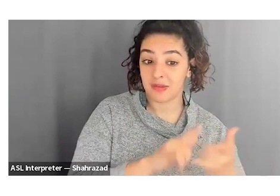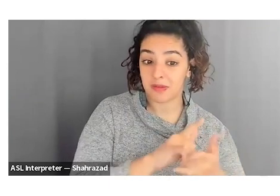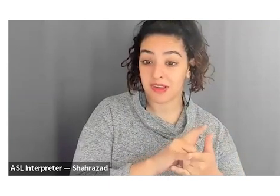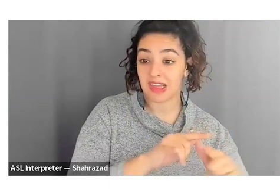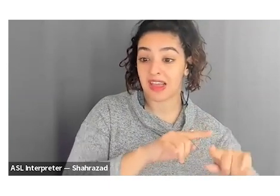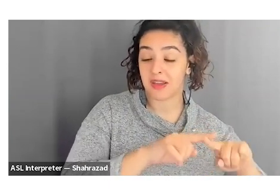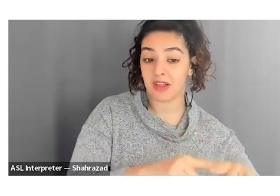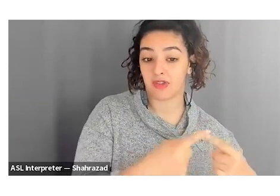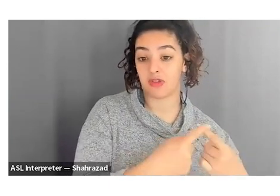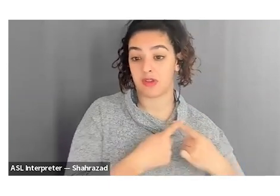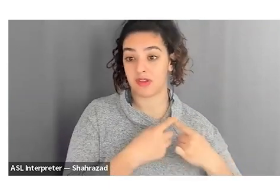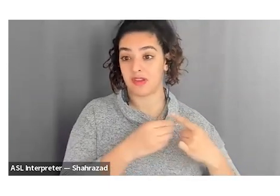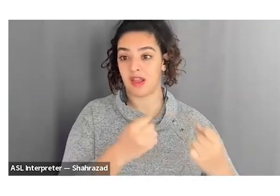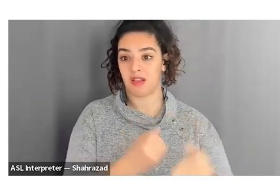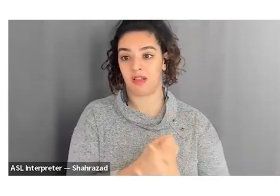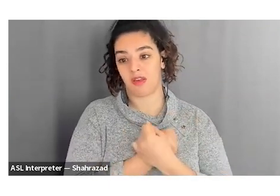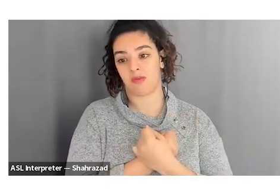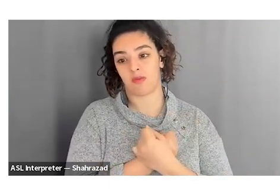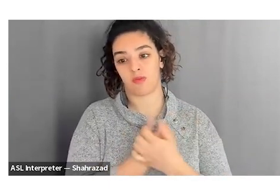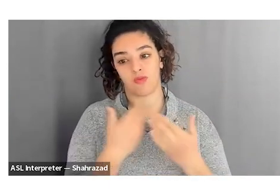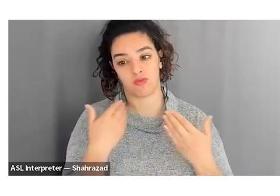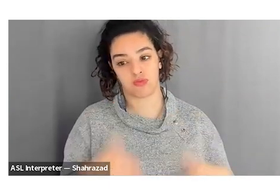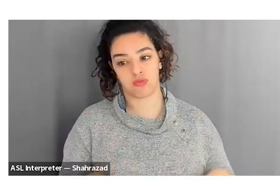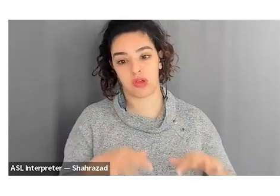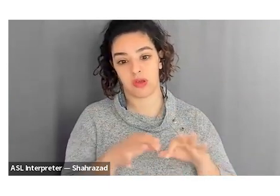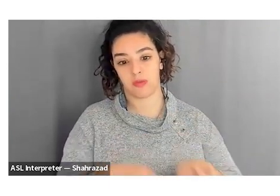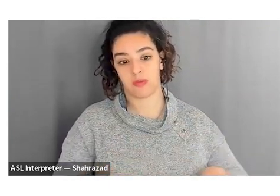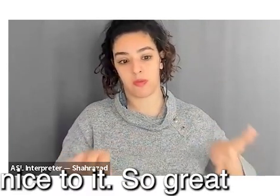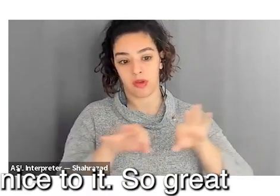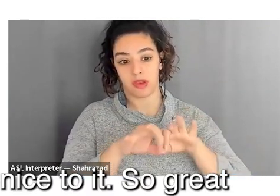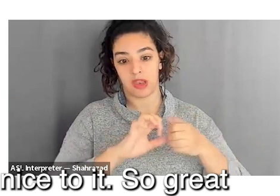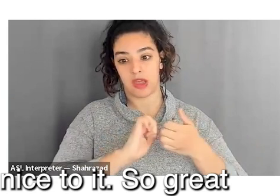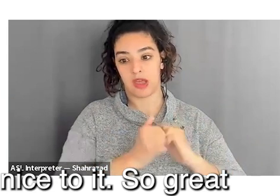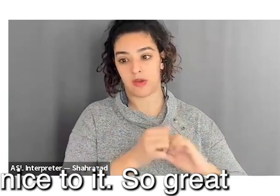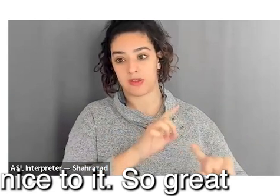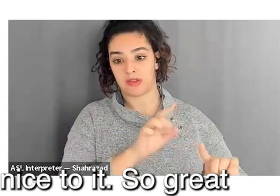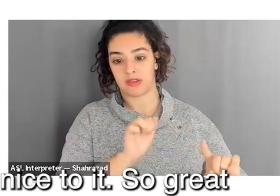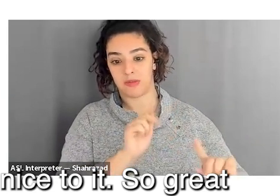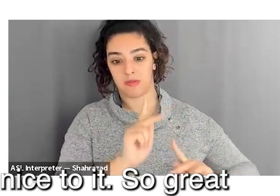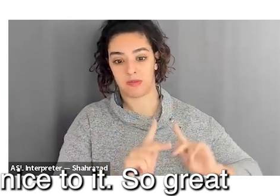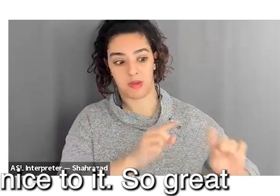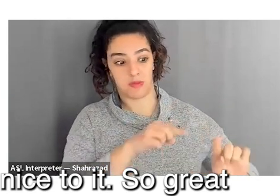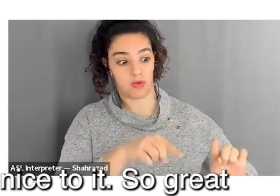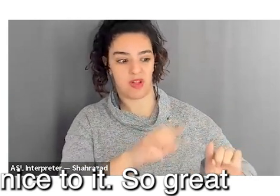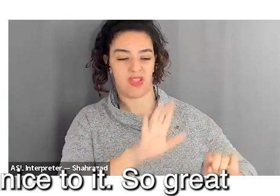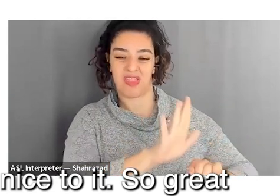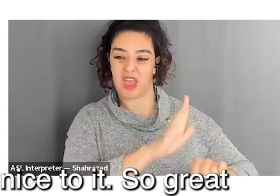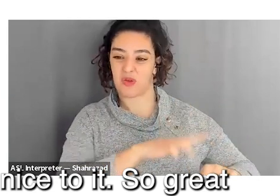sustain relationships, and how disabled people, just embody nature and really,